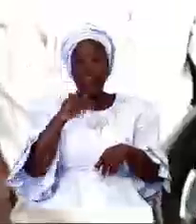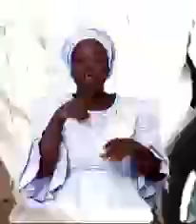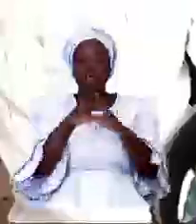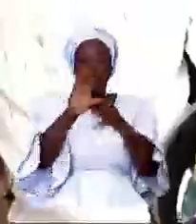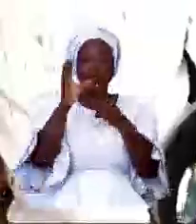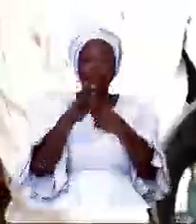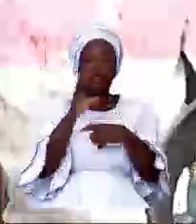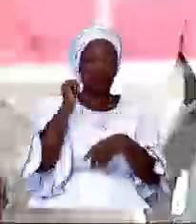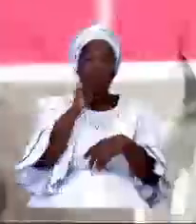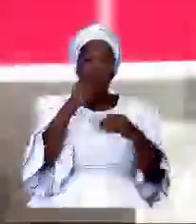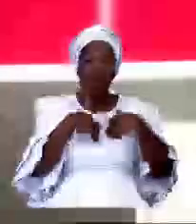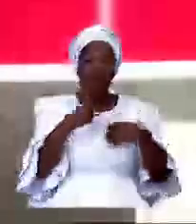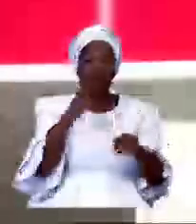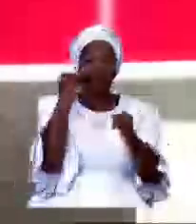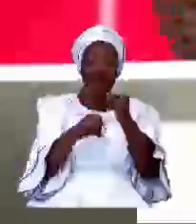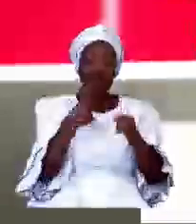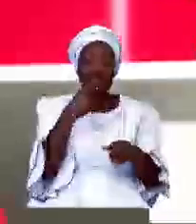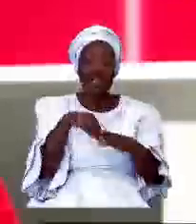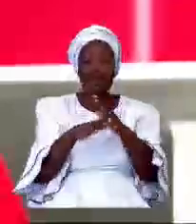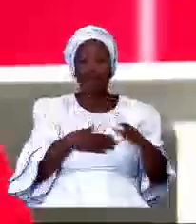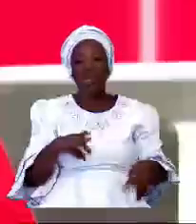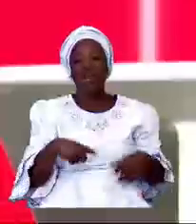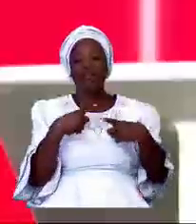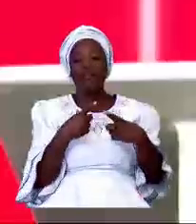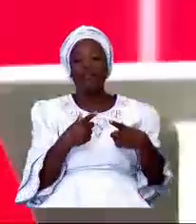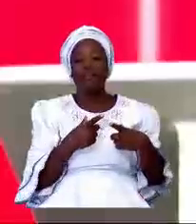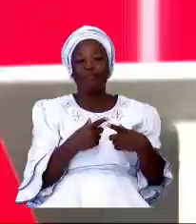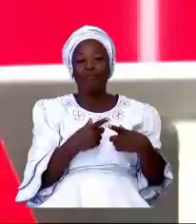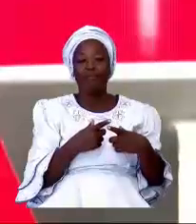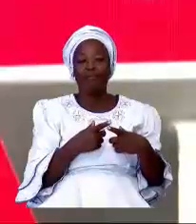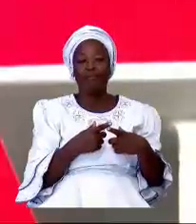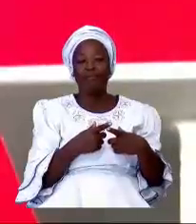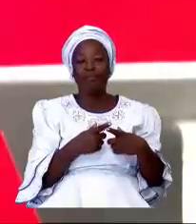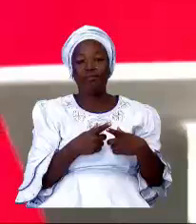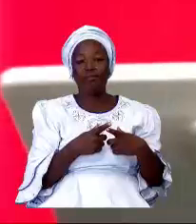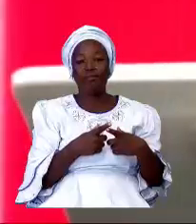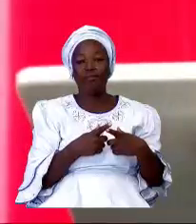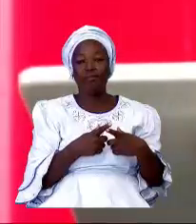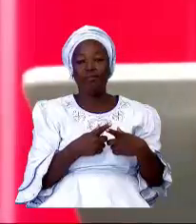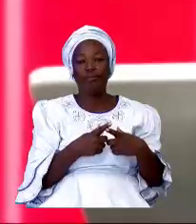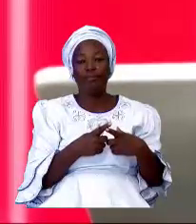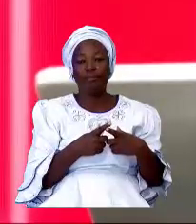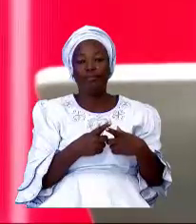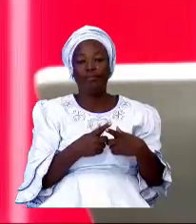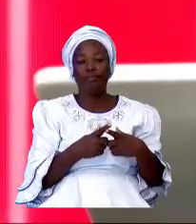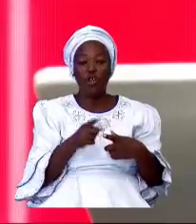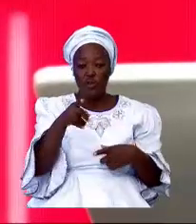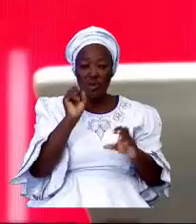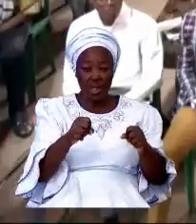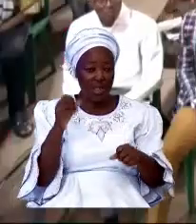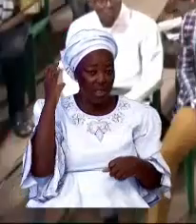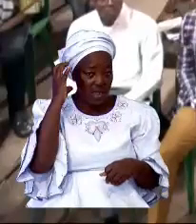The terrible man in the community will not have the final say in my